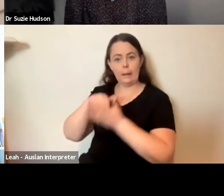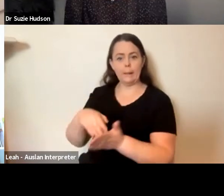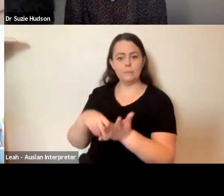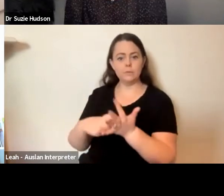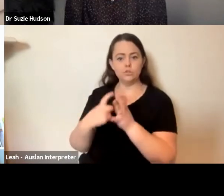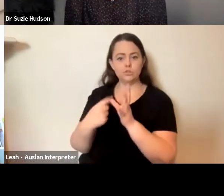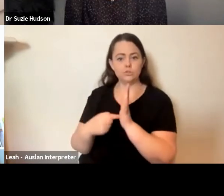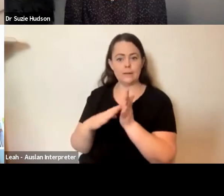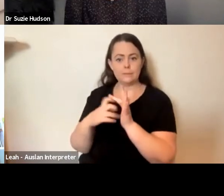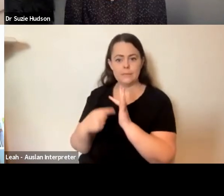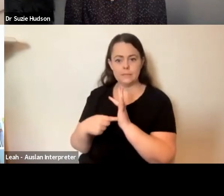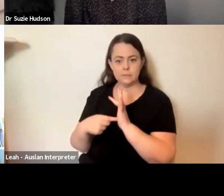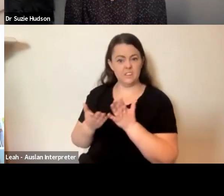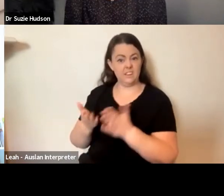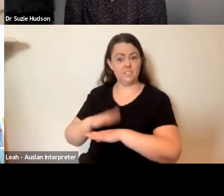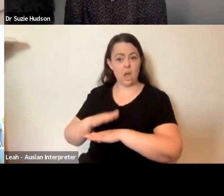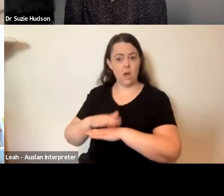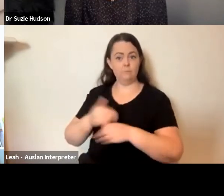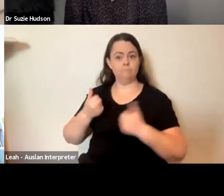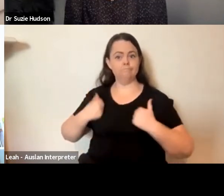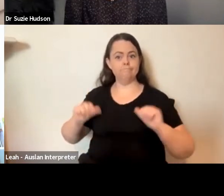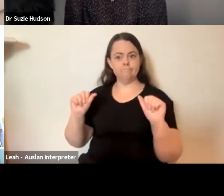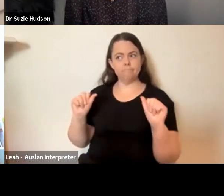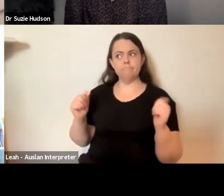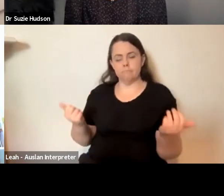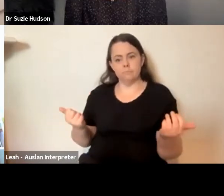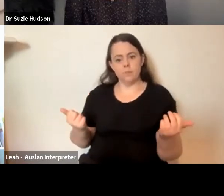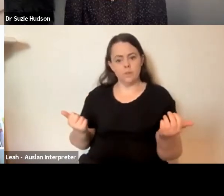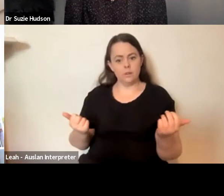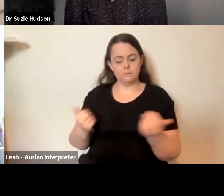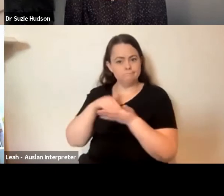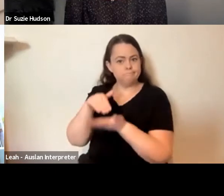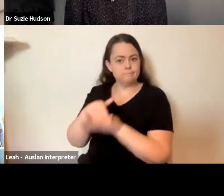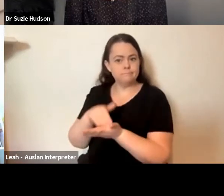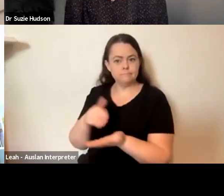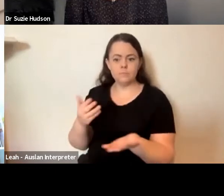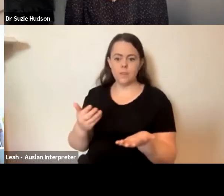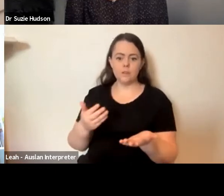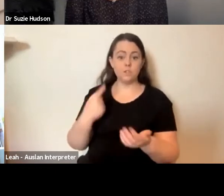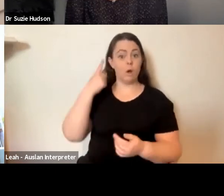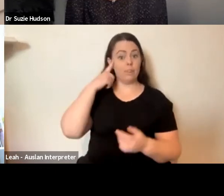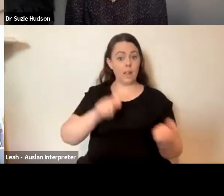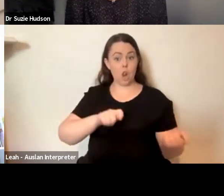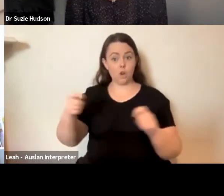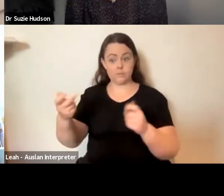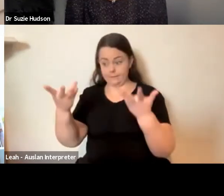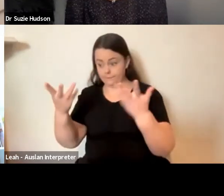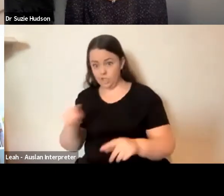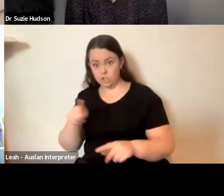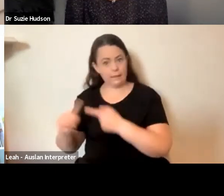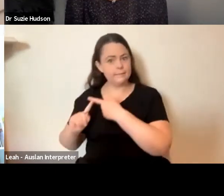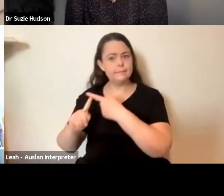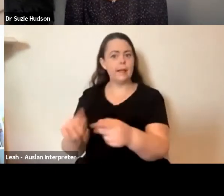with engagement after lockdown, after isolation, which has been fantastic. I also